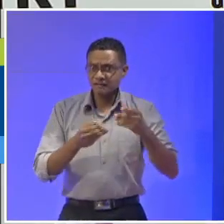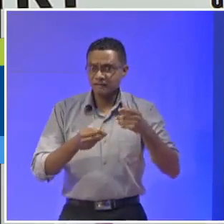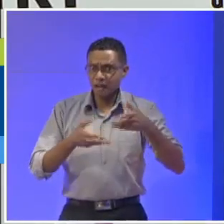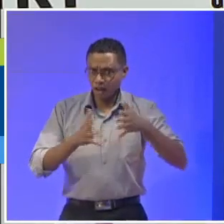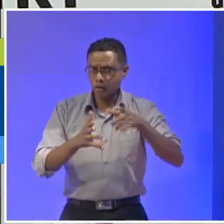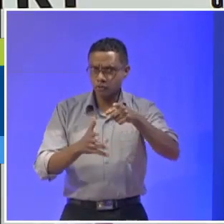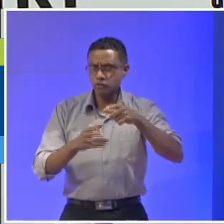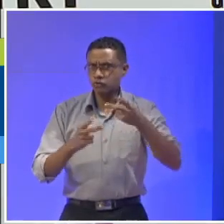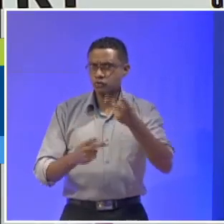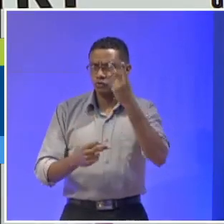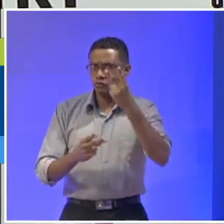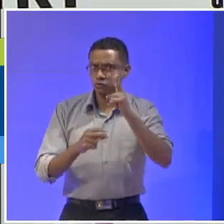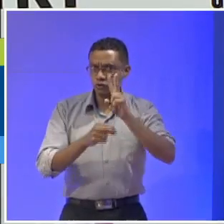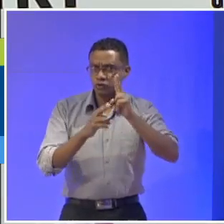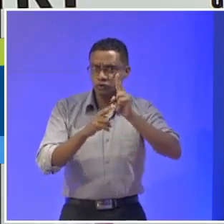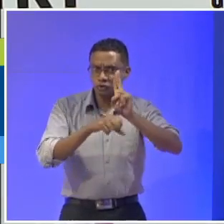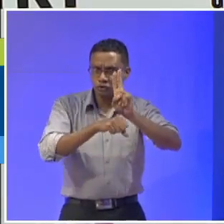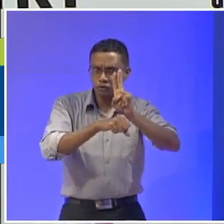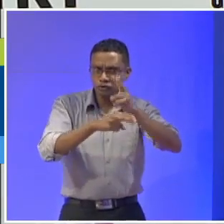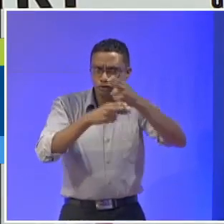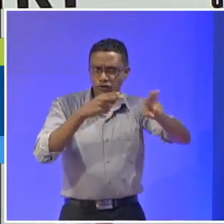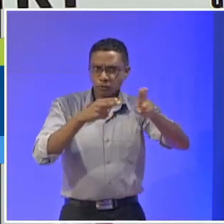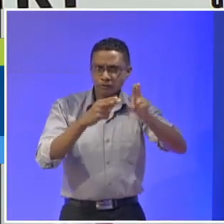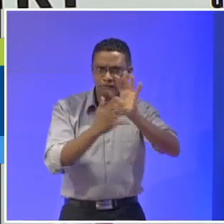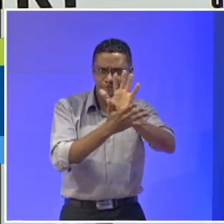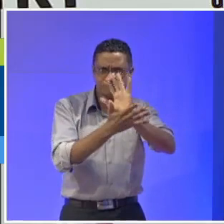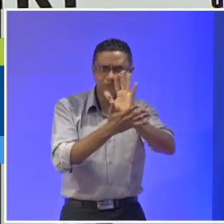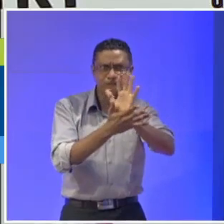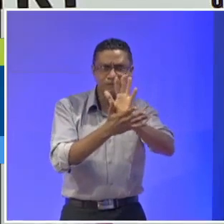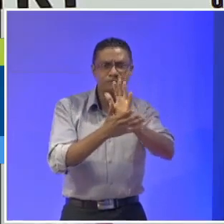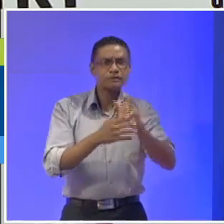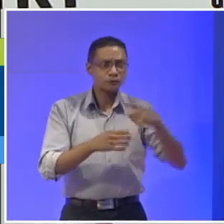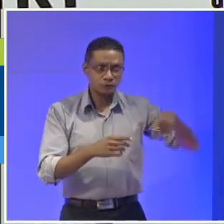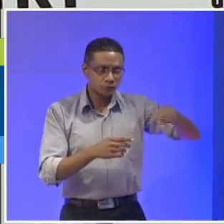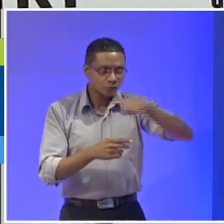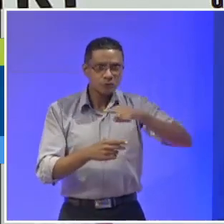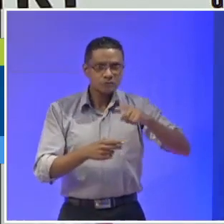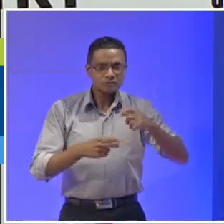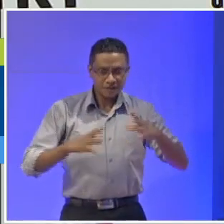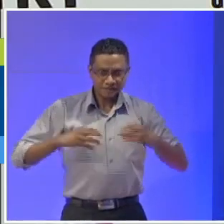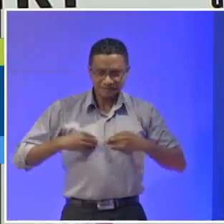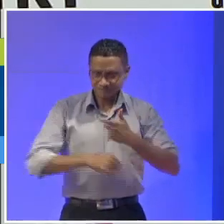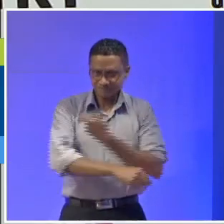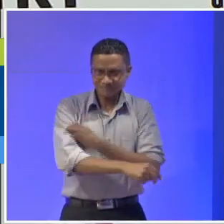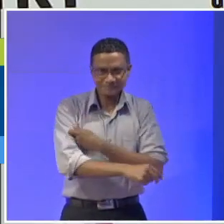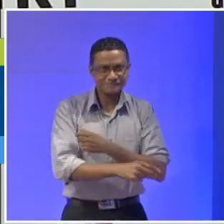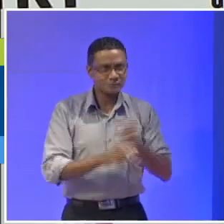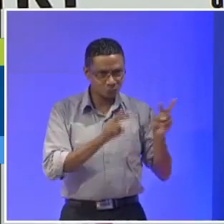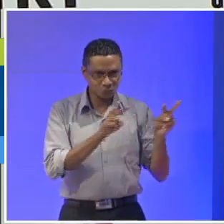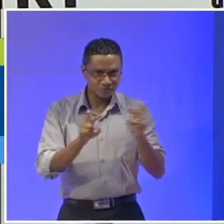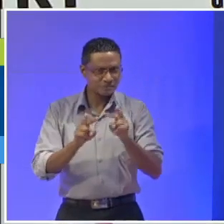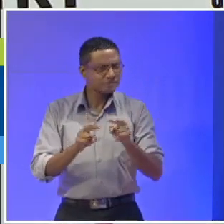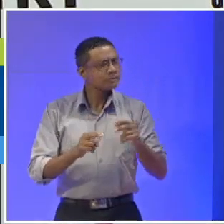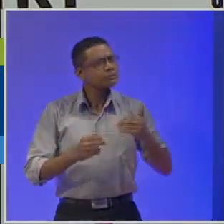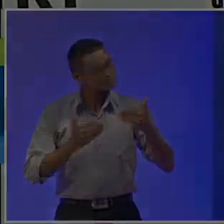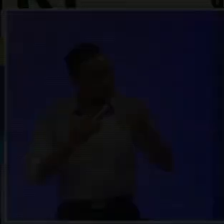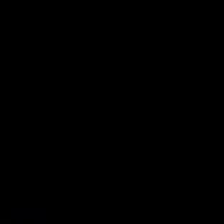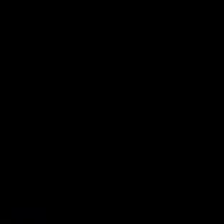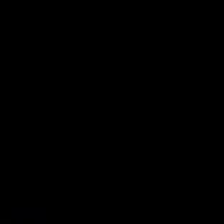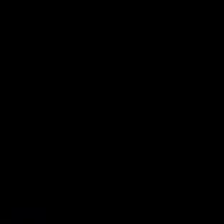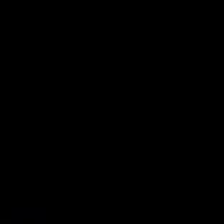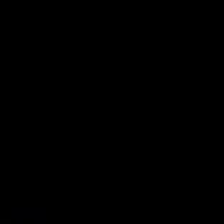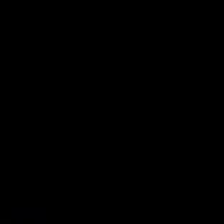you and I who did their part and got vaccinated. So let's all do our part. Let's vaccinate TNT. Goodbye for now.